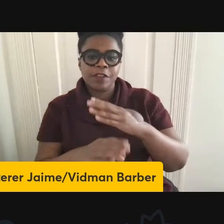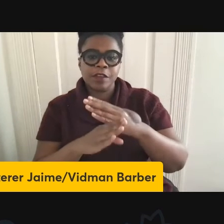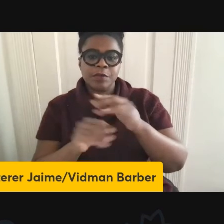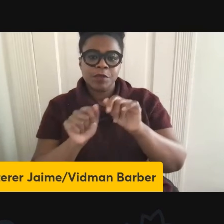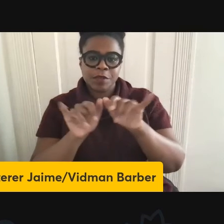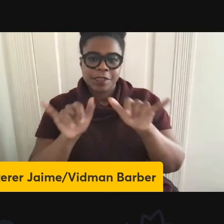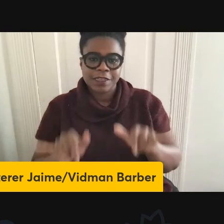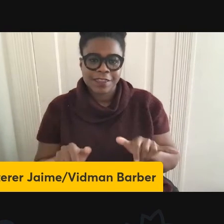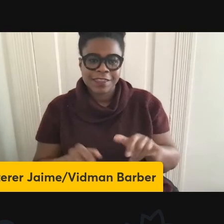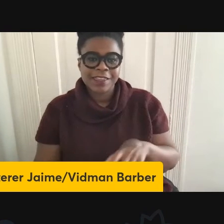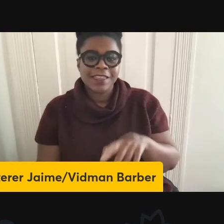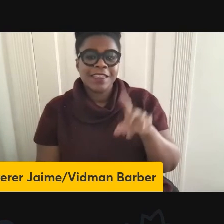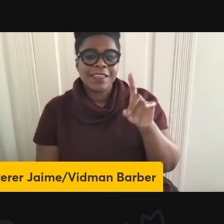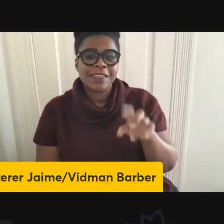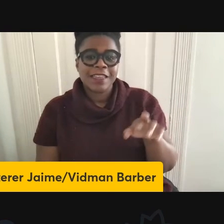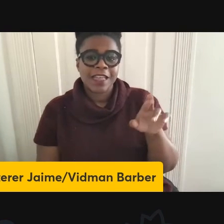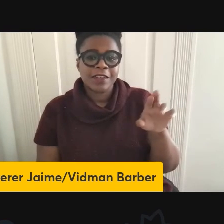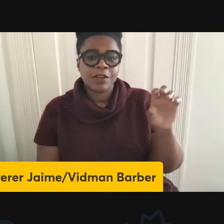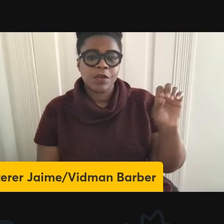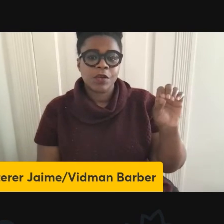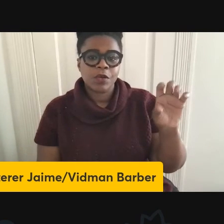to you, Dr. O'Connell.